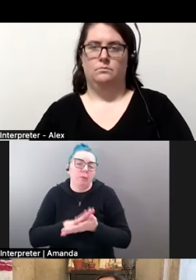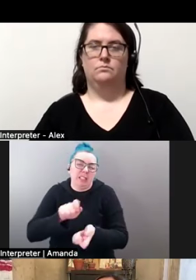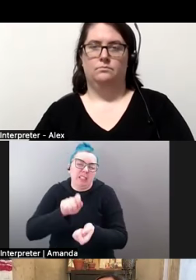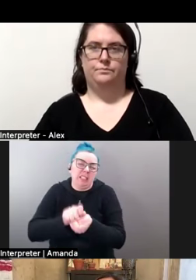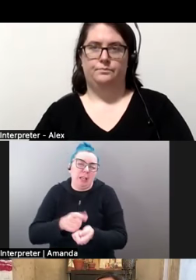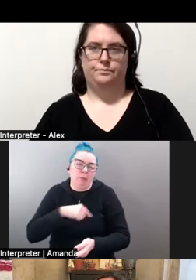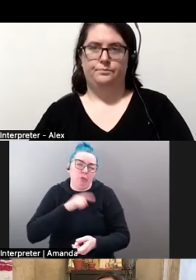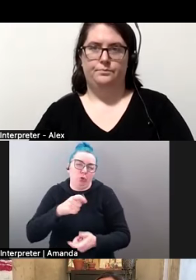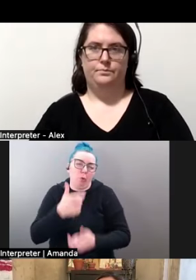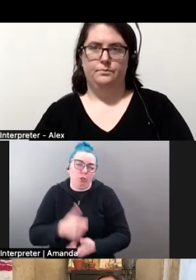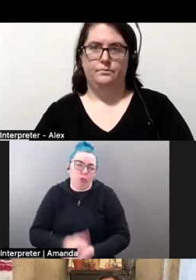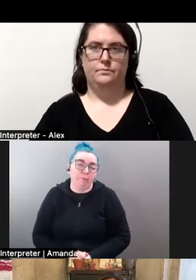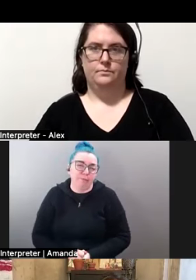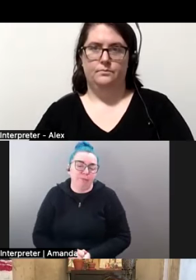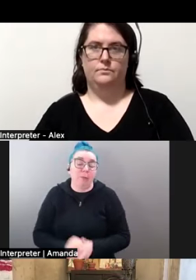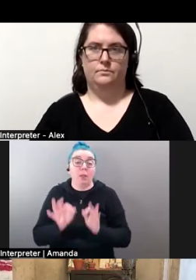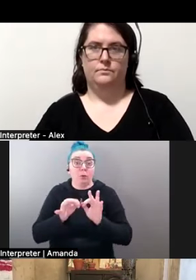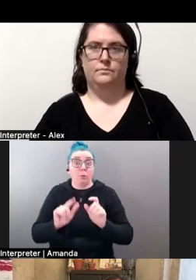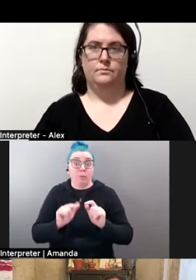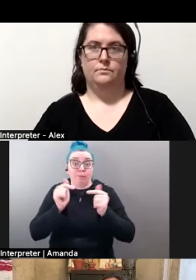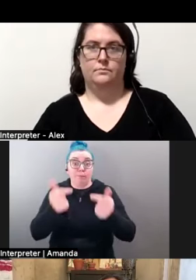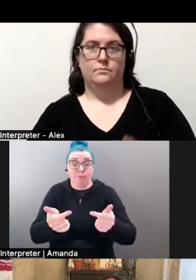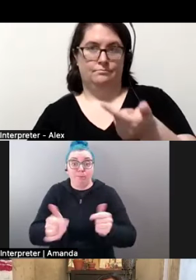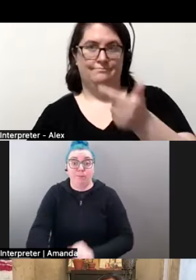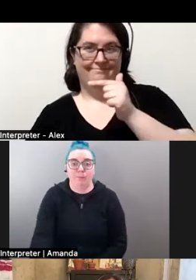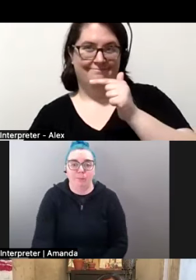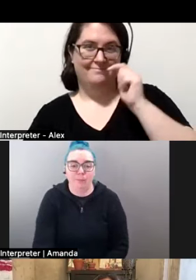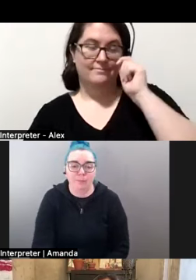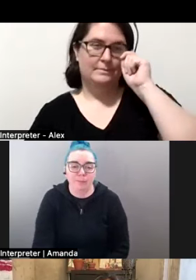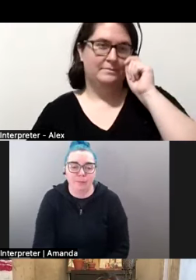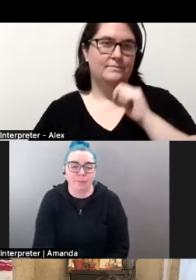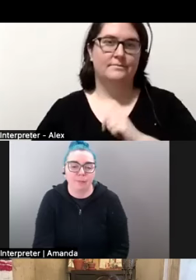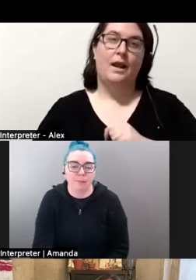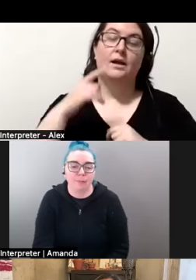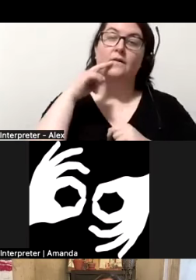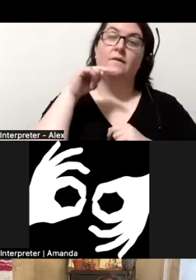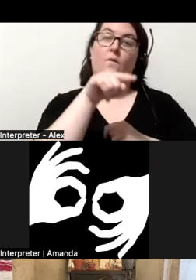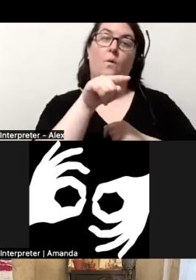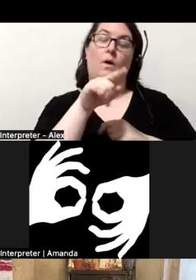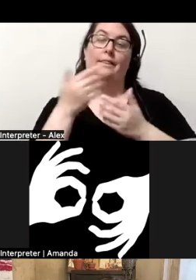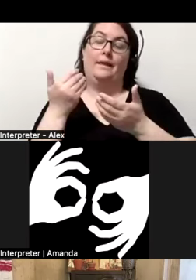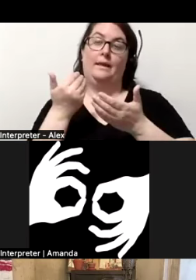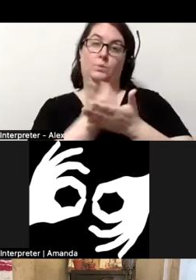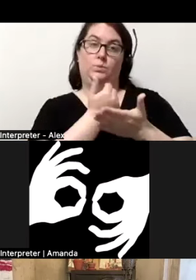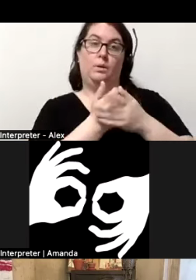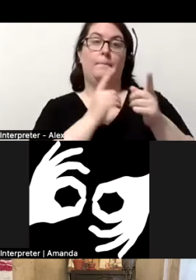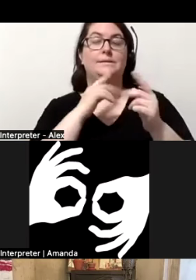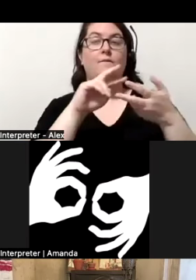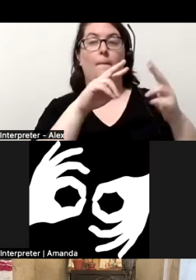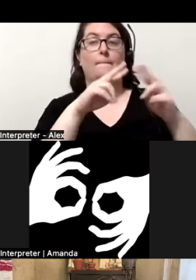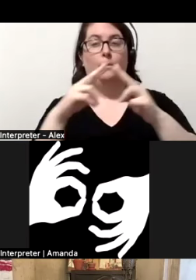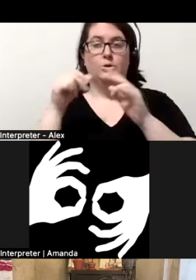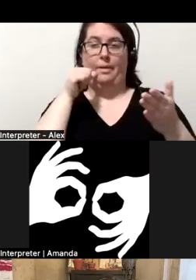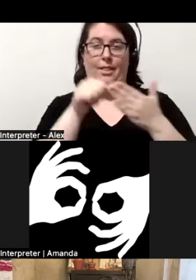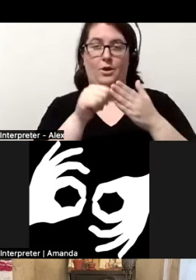Okay, so for the Emerging Festivals stream, you are required to submit partnership letters from all confirmed community partners